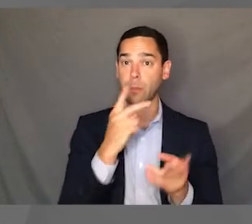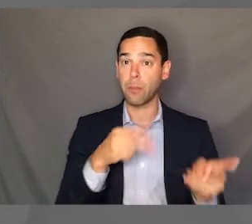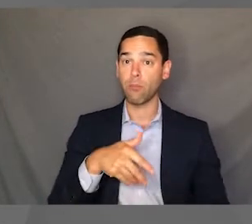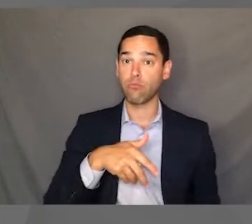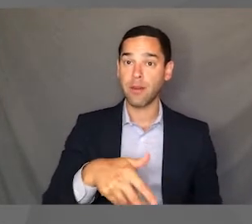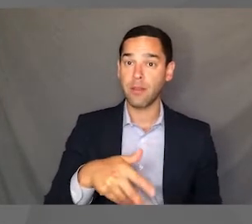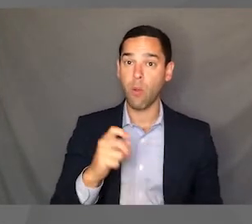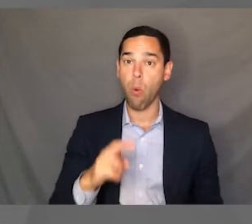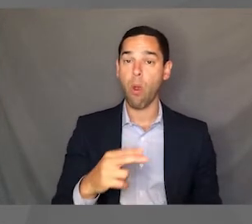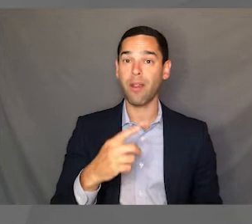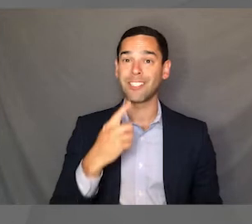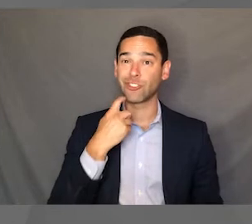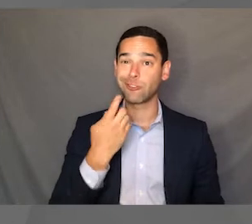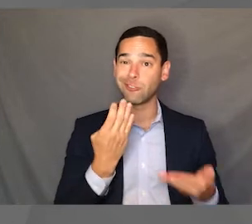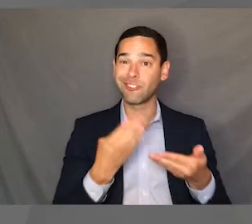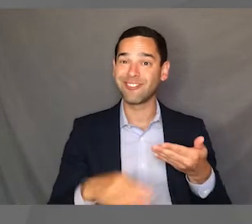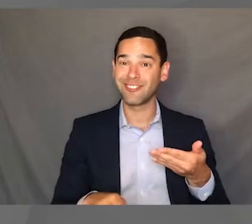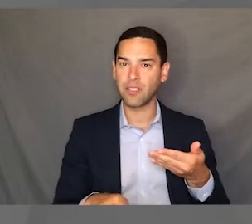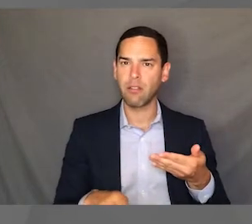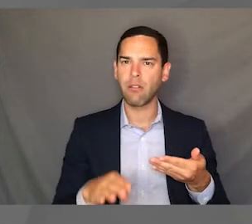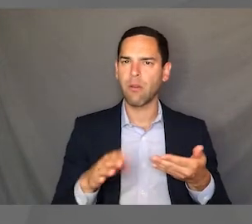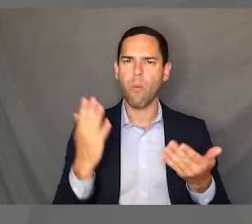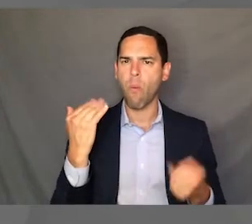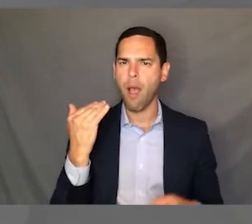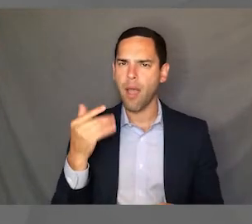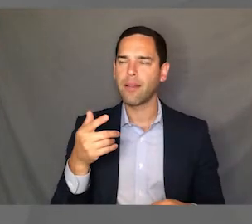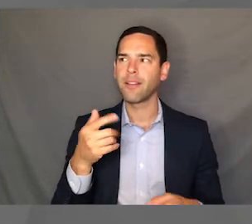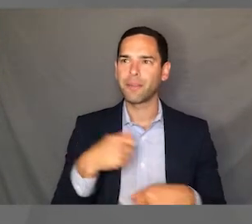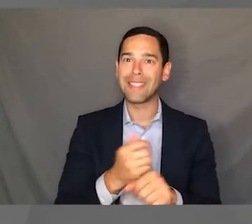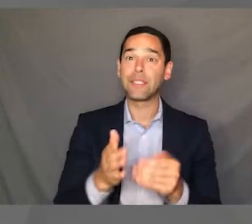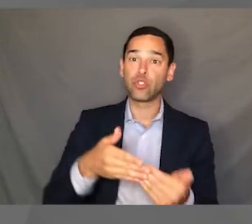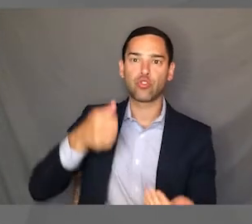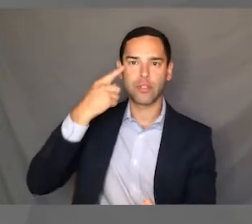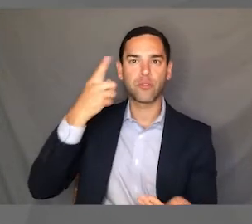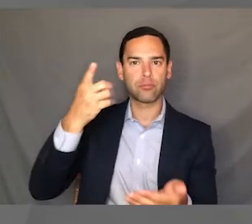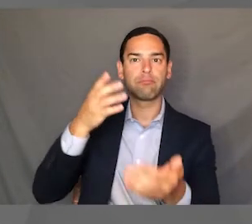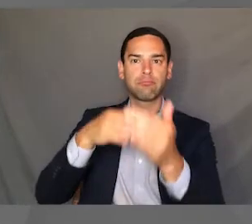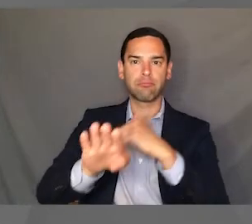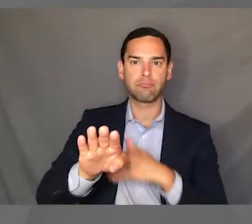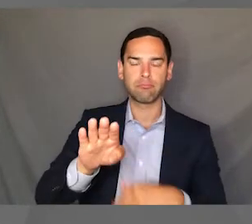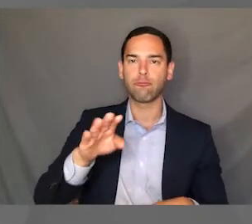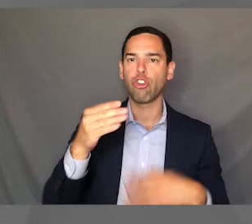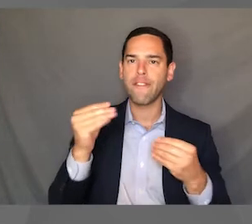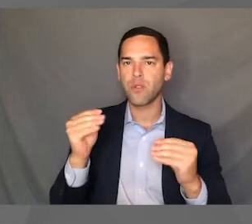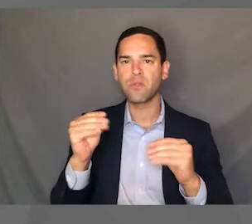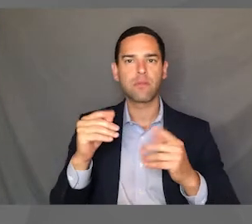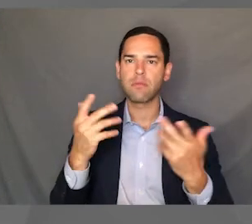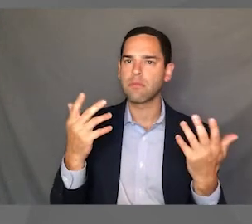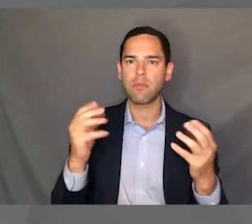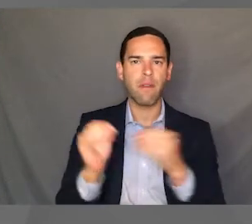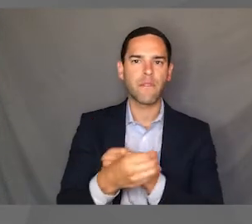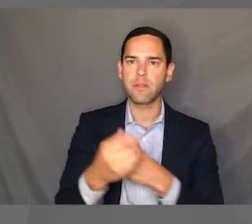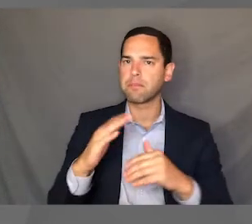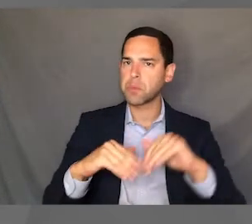to get there. It makes entering the office, the store, the building, your job easier, so it makes it